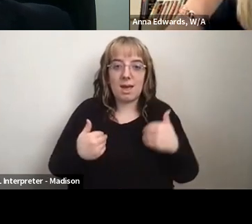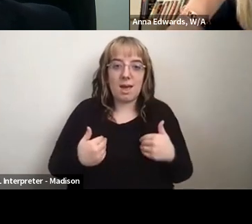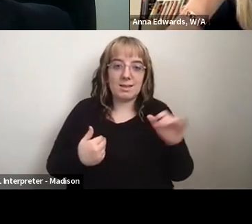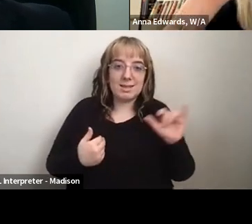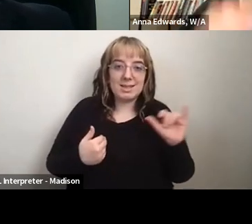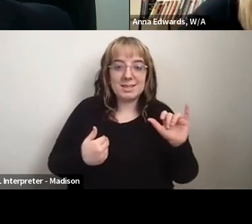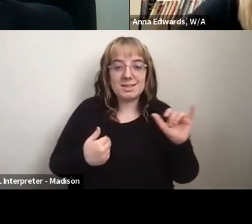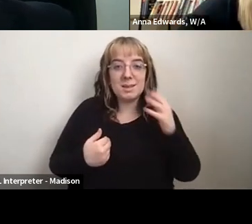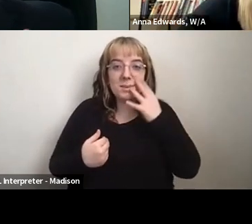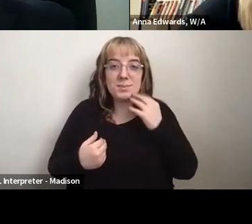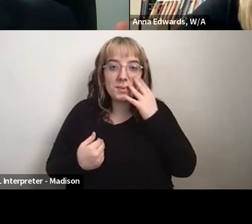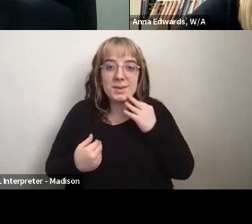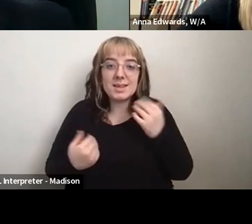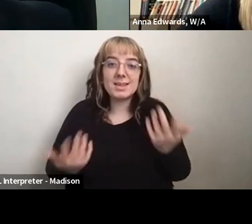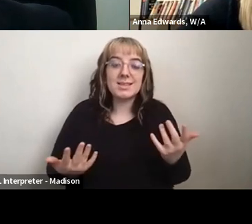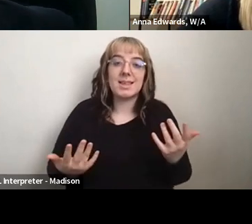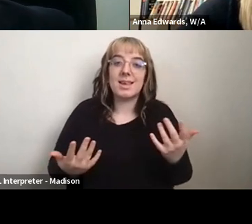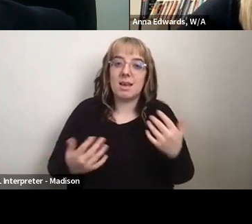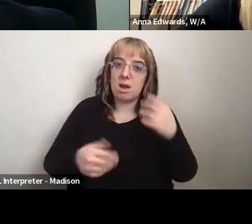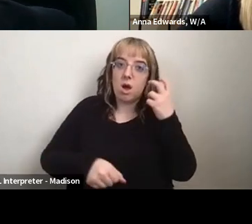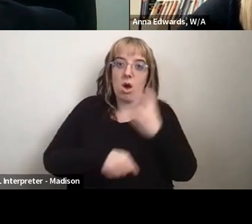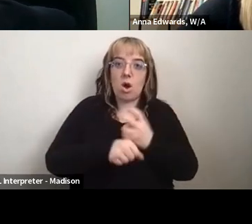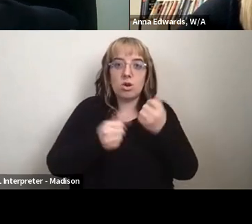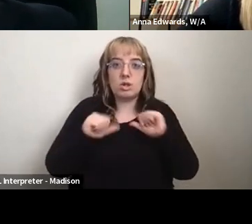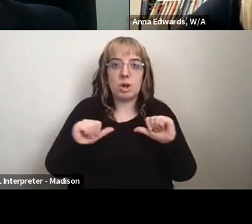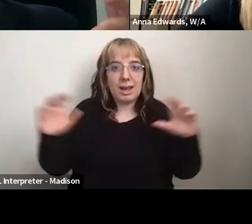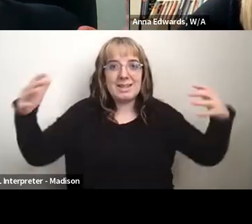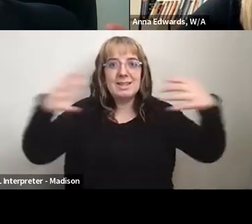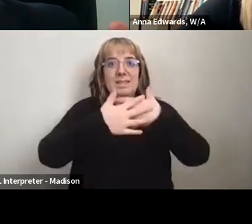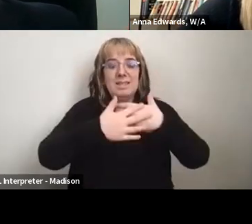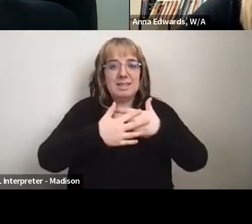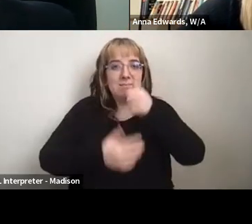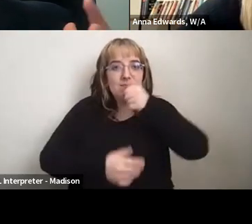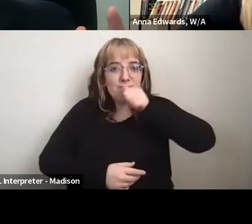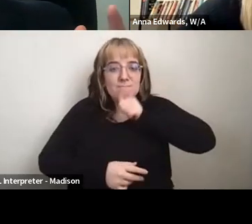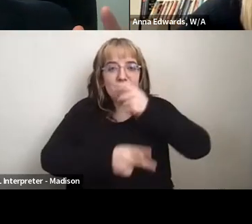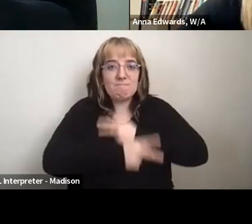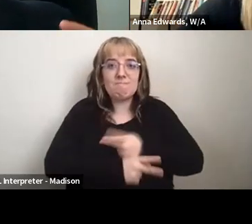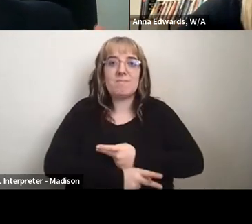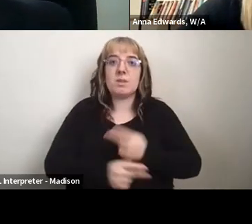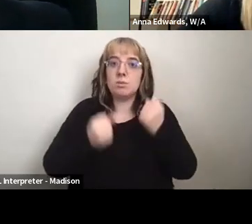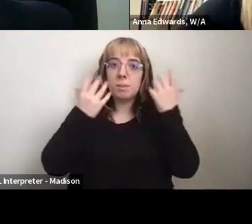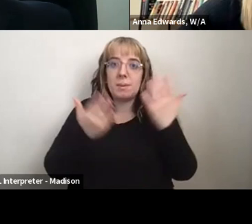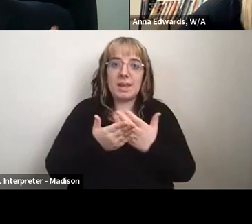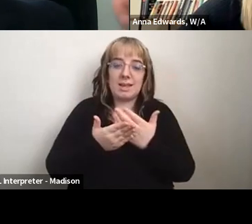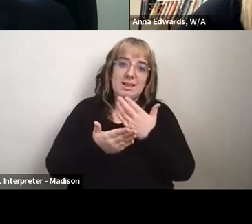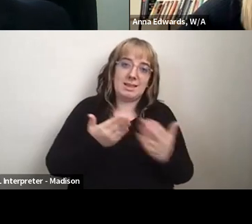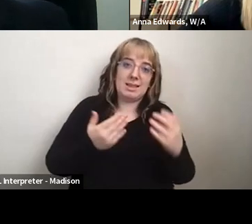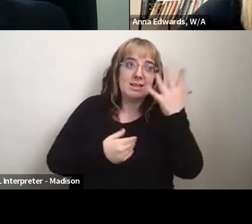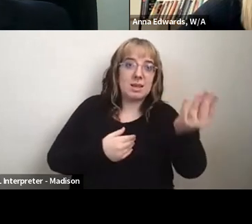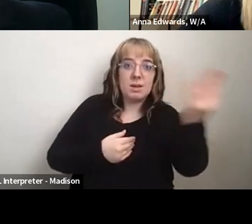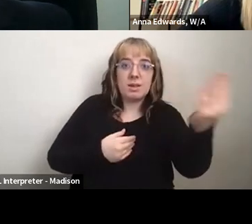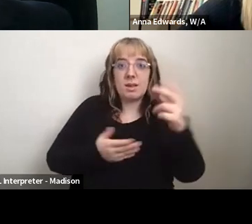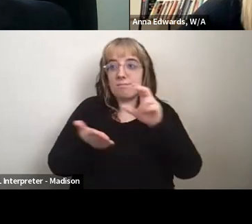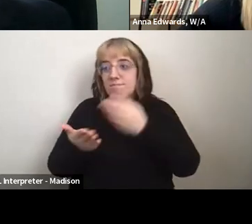experience, that it can be hard to get your arms around when you have so many schools and you have so many things out there that not only are centrally purchased but purchased